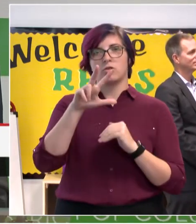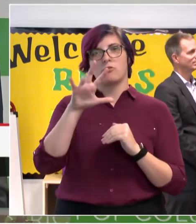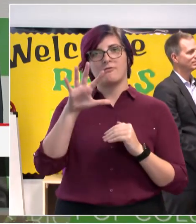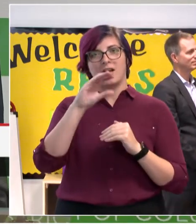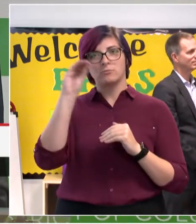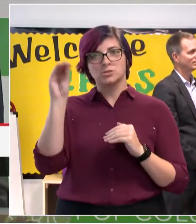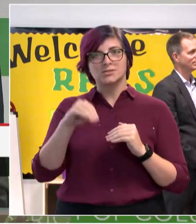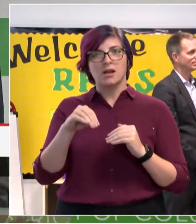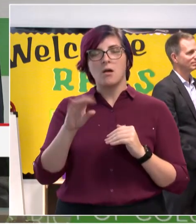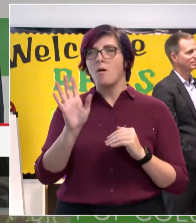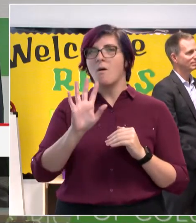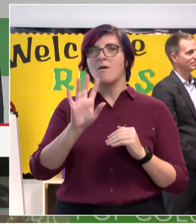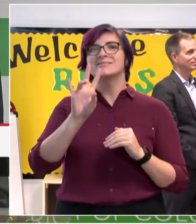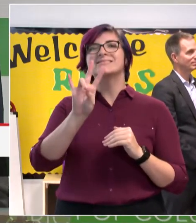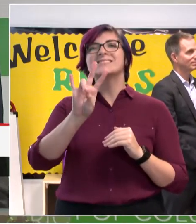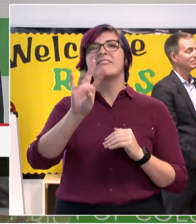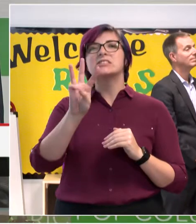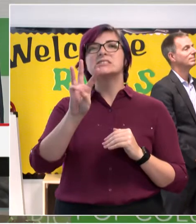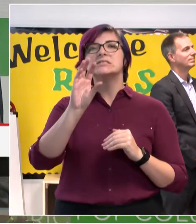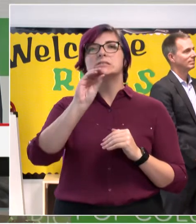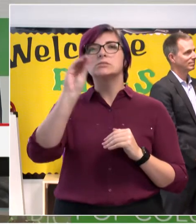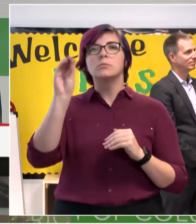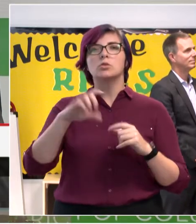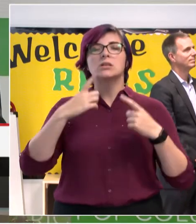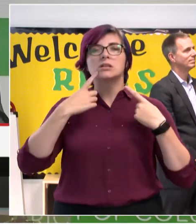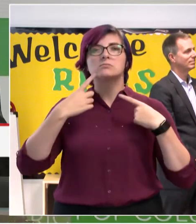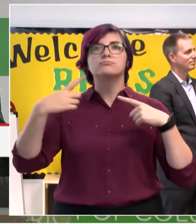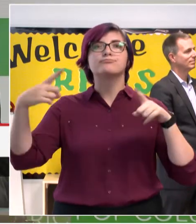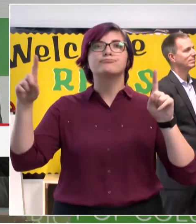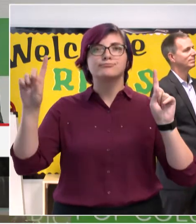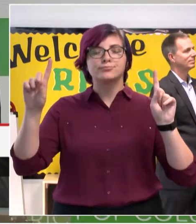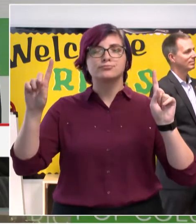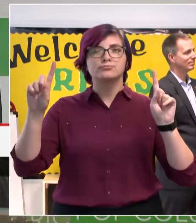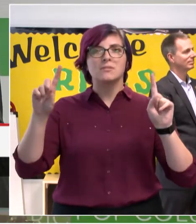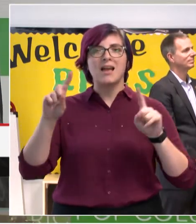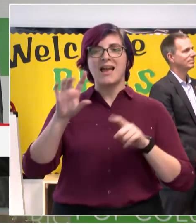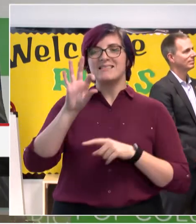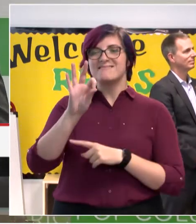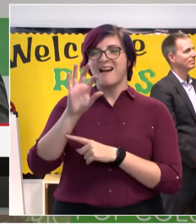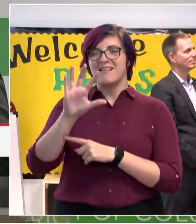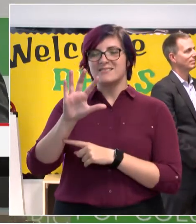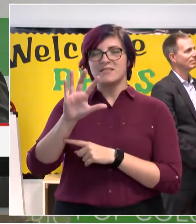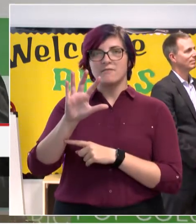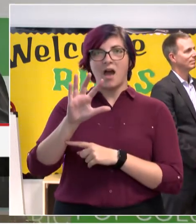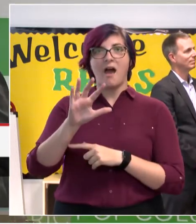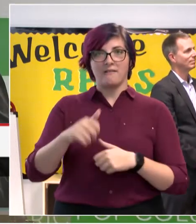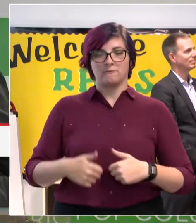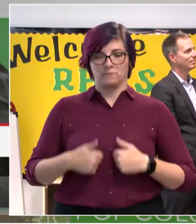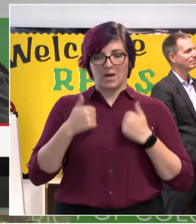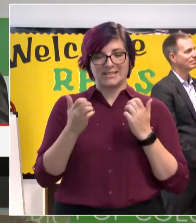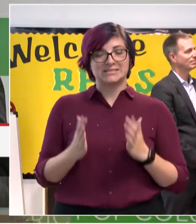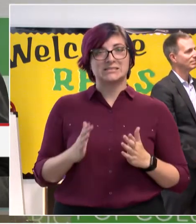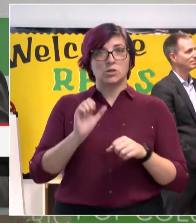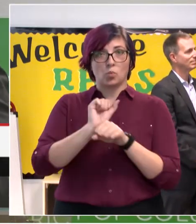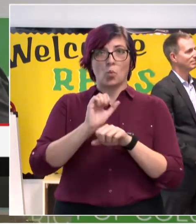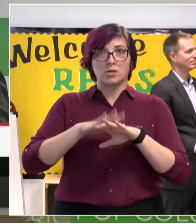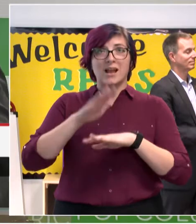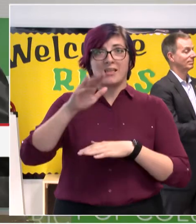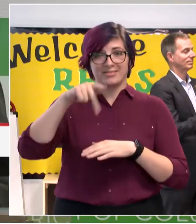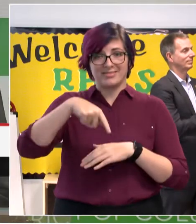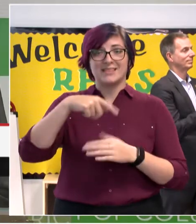by reaching 76%. And 95 district residents worked on this project.